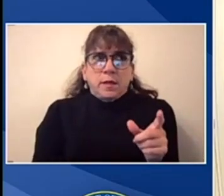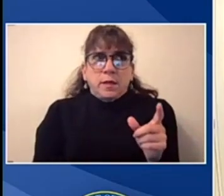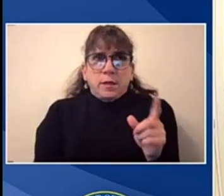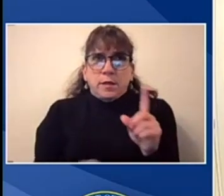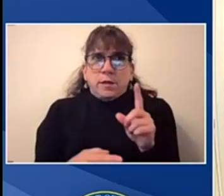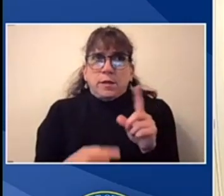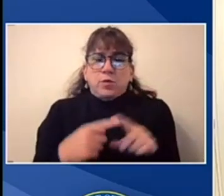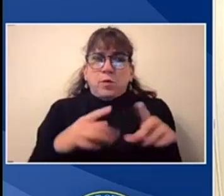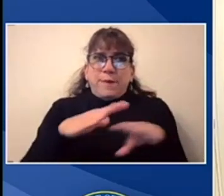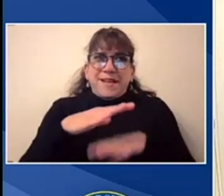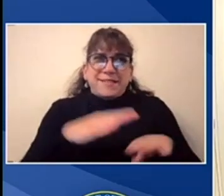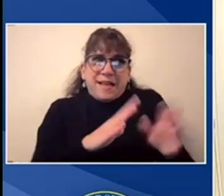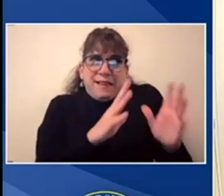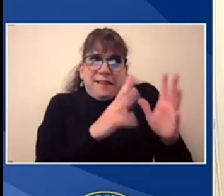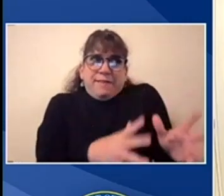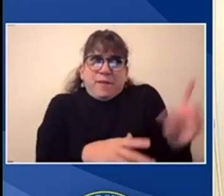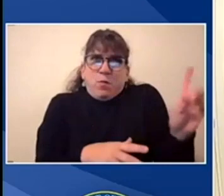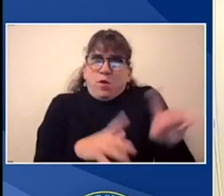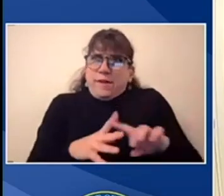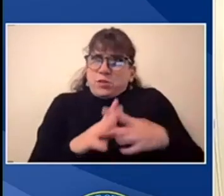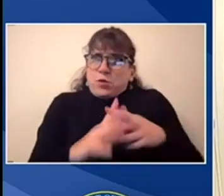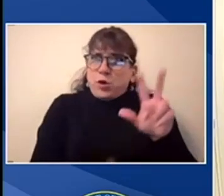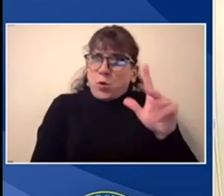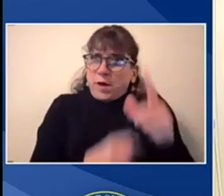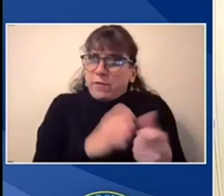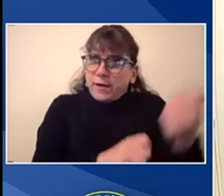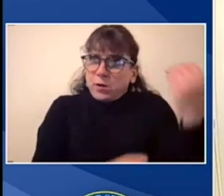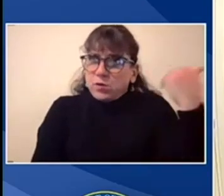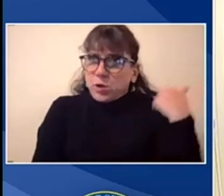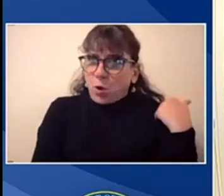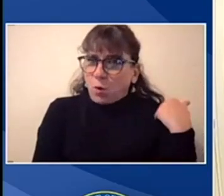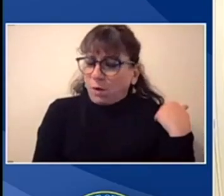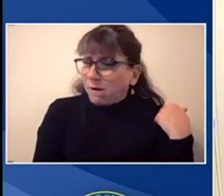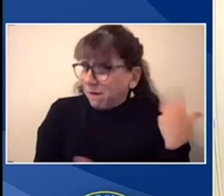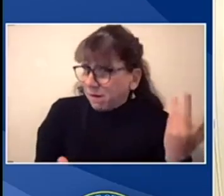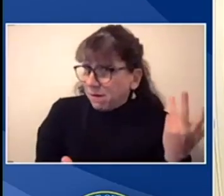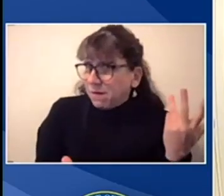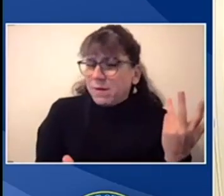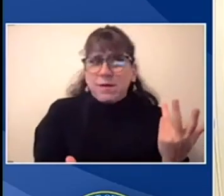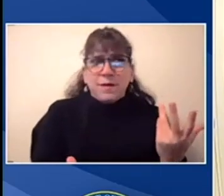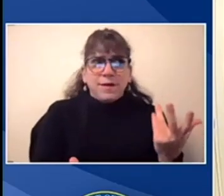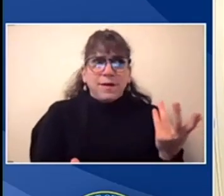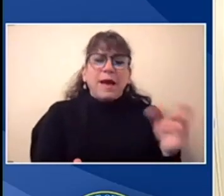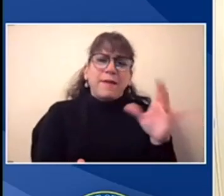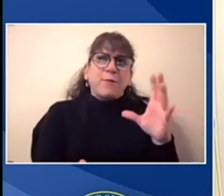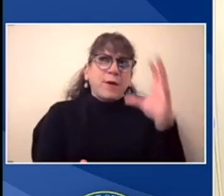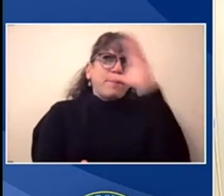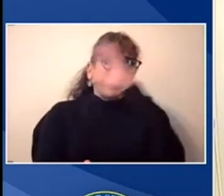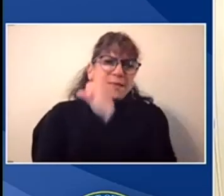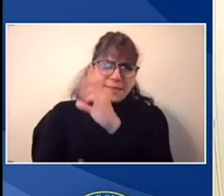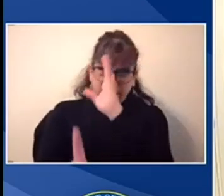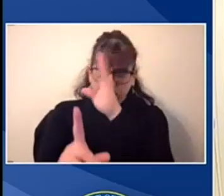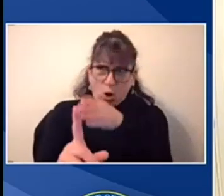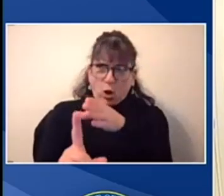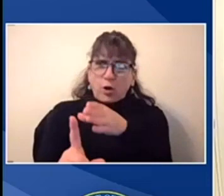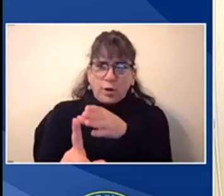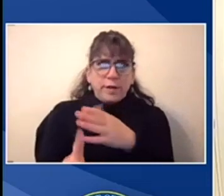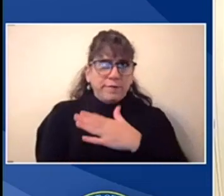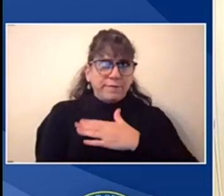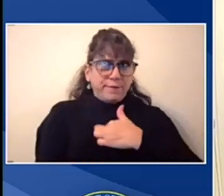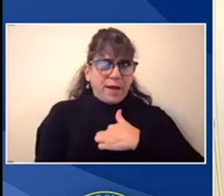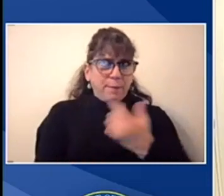basically leave them where they started 23 years ago, I think we might have missed the mark, if I'm understanding